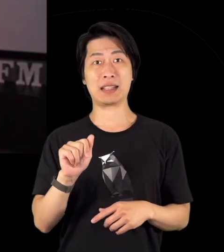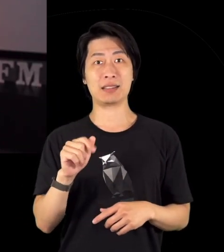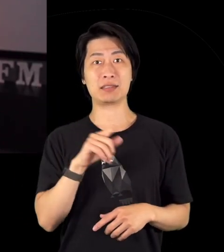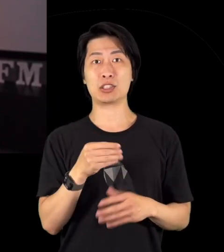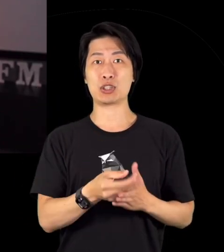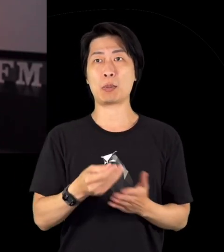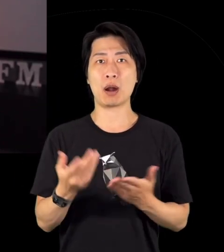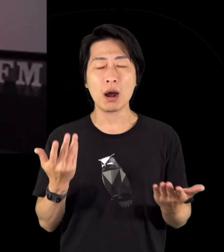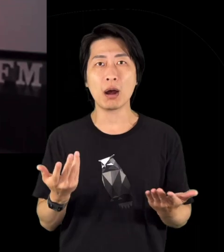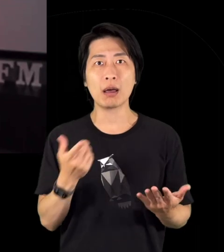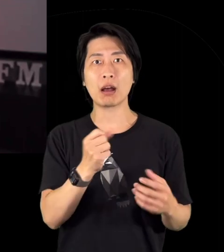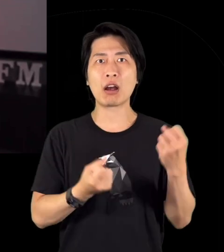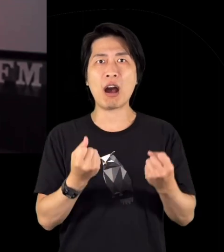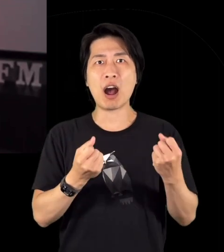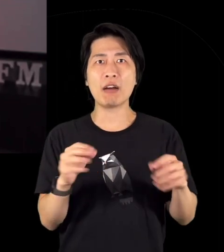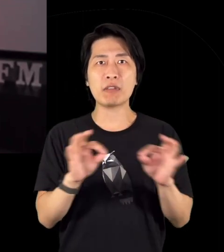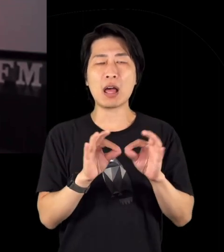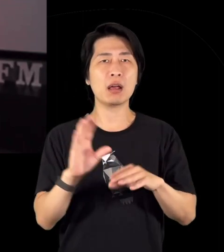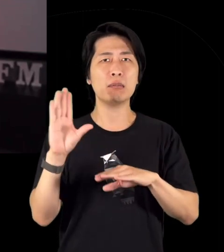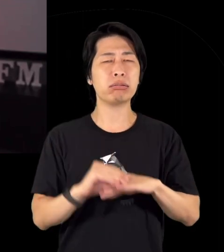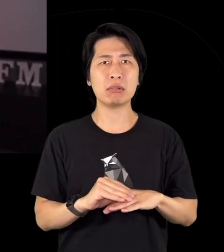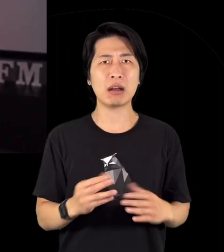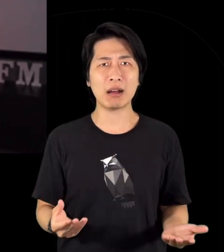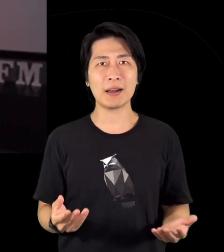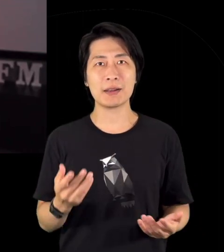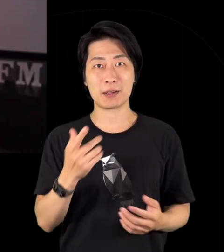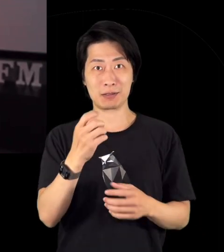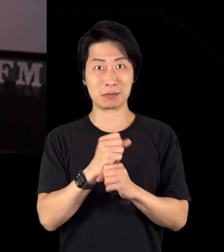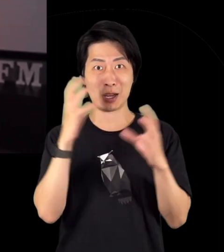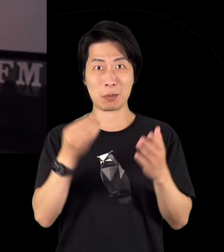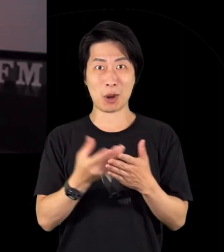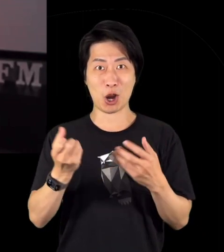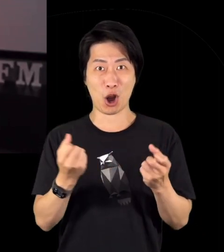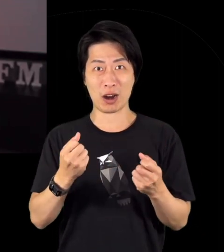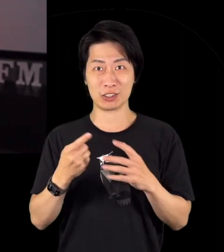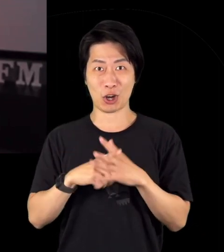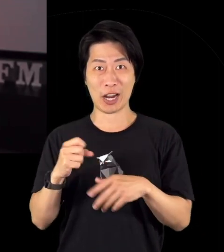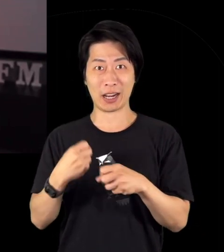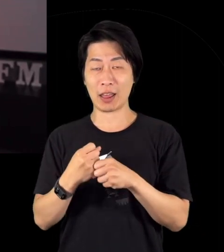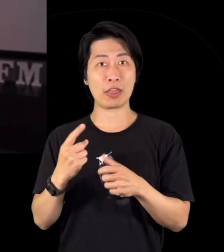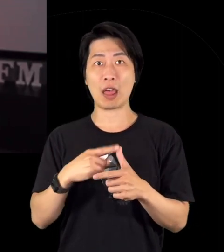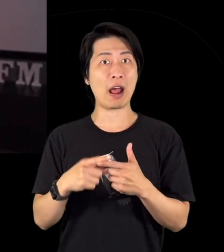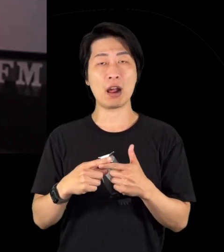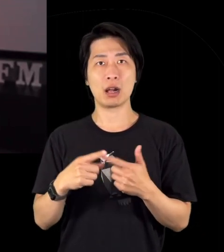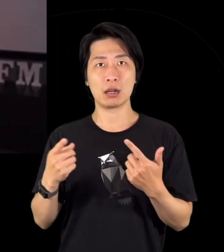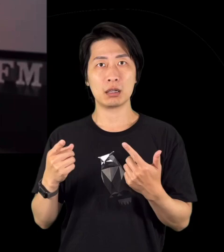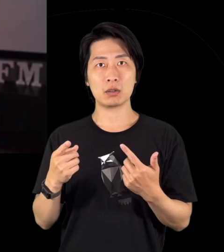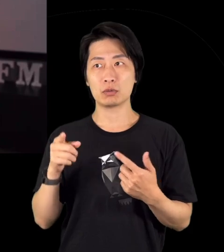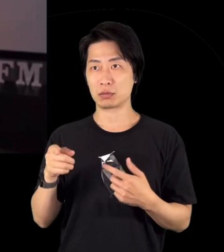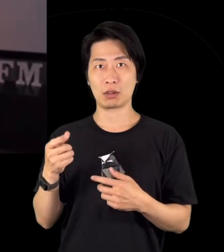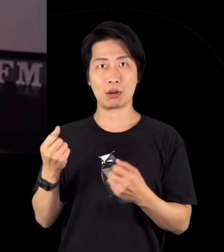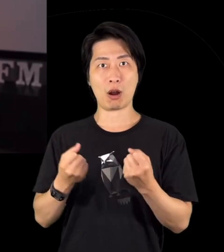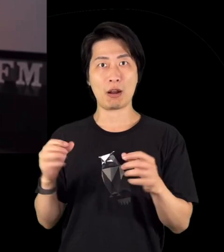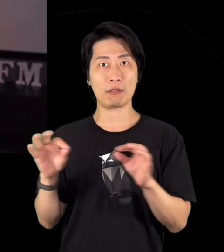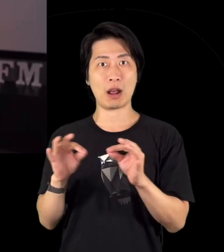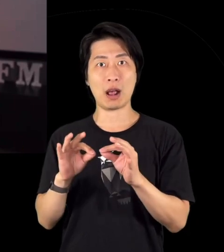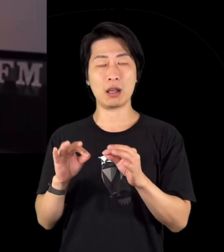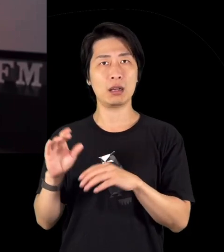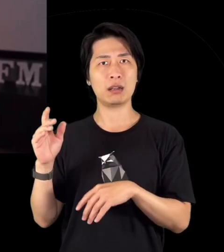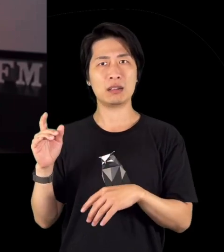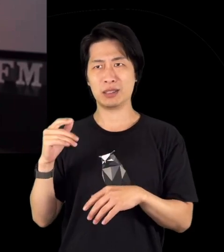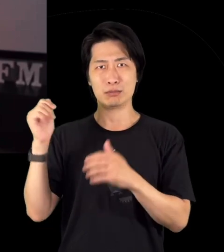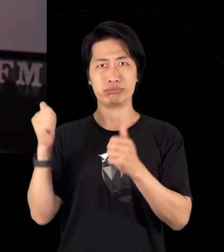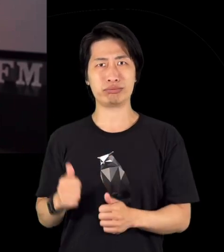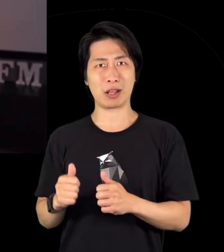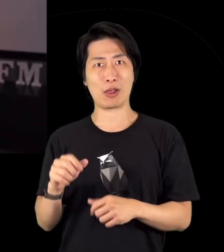shoppers are also taking a massive hit on depreciation. Imagine buying a car at the beginning of the year and all of a sudden you take a 30 to